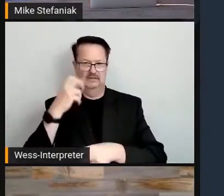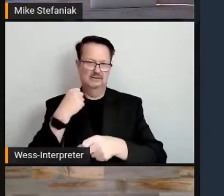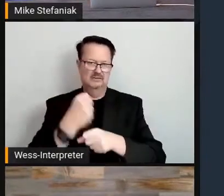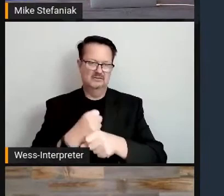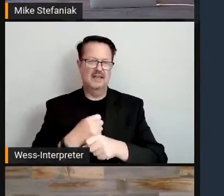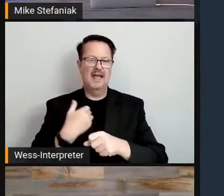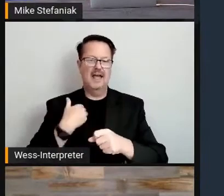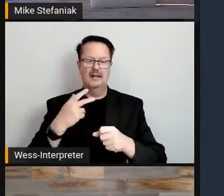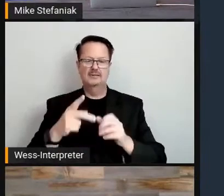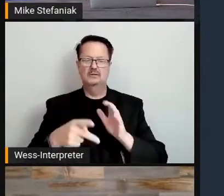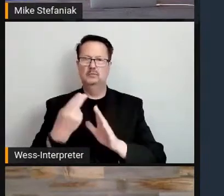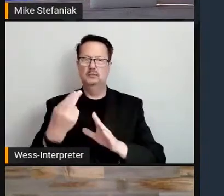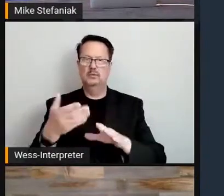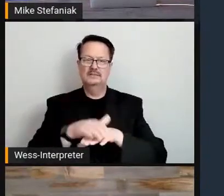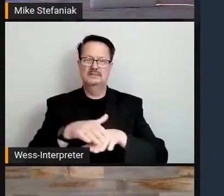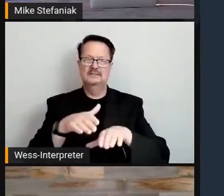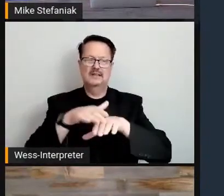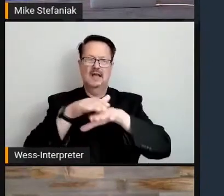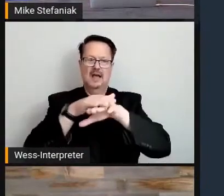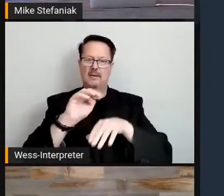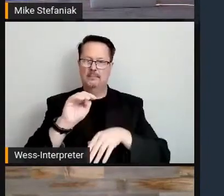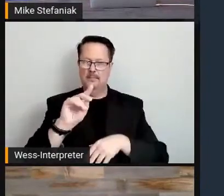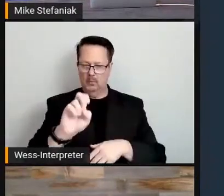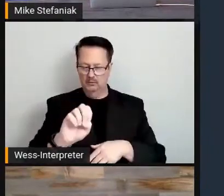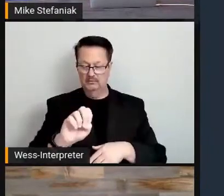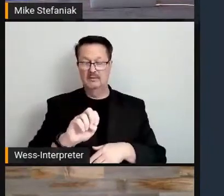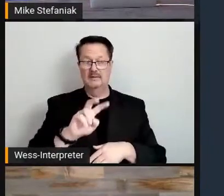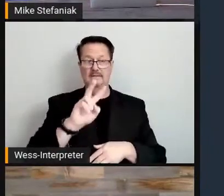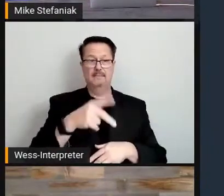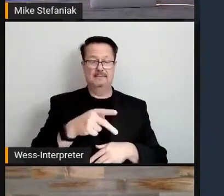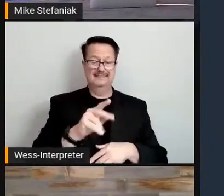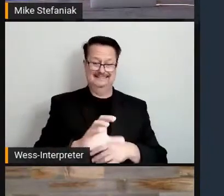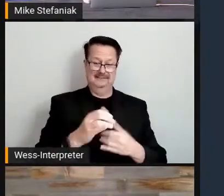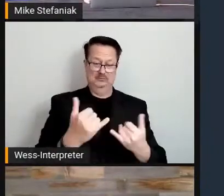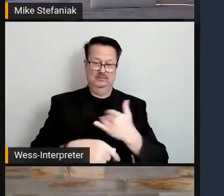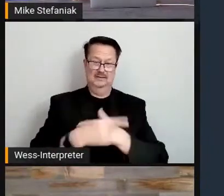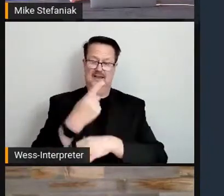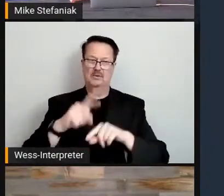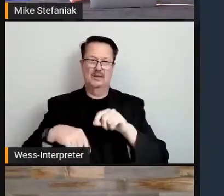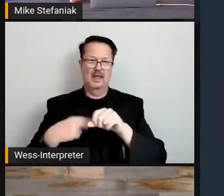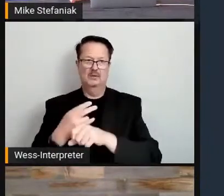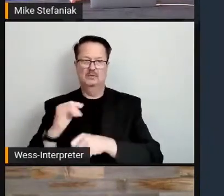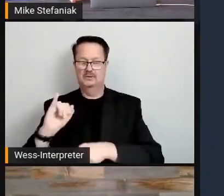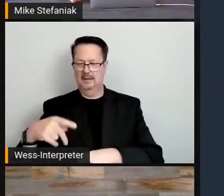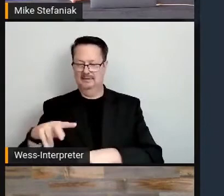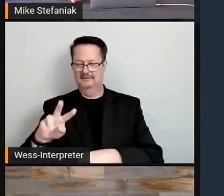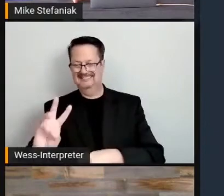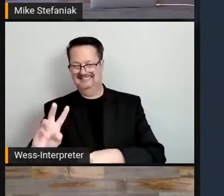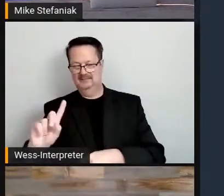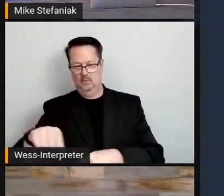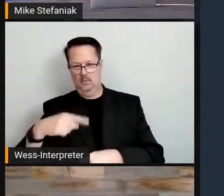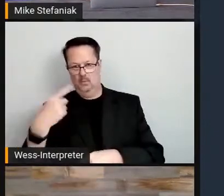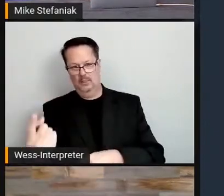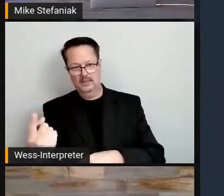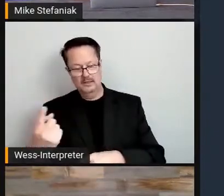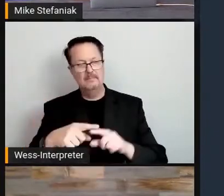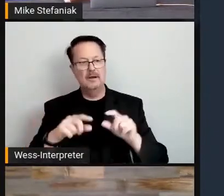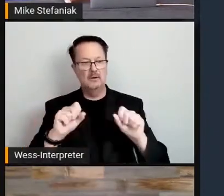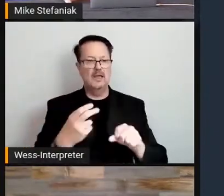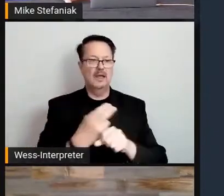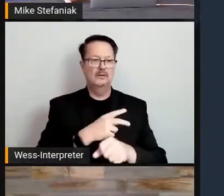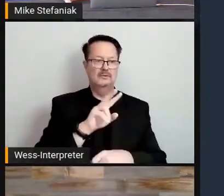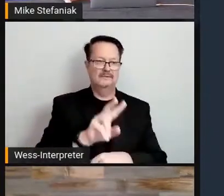mode. So with the VPC, today you cannot yet do IPv6 only VPC, but you can do v4